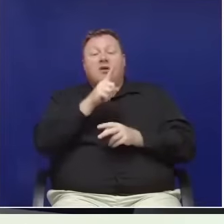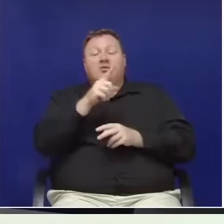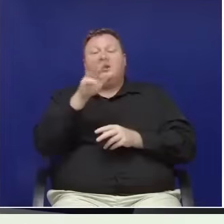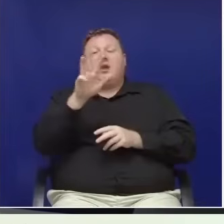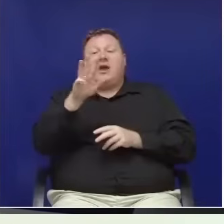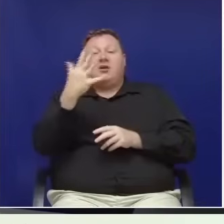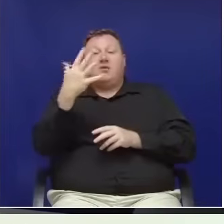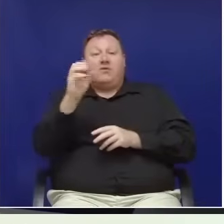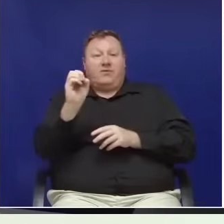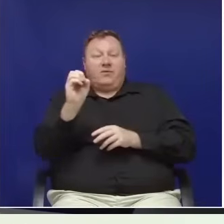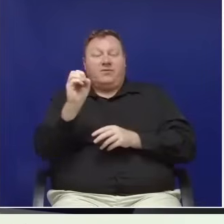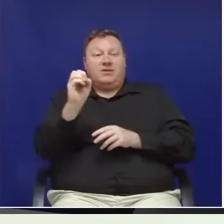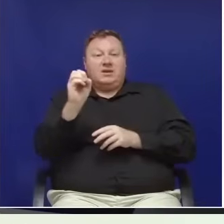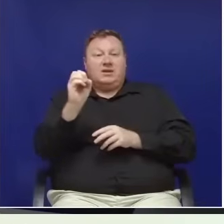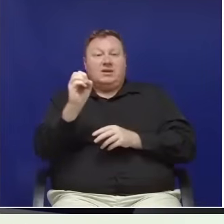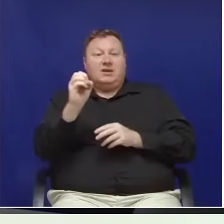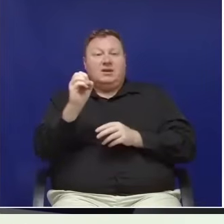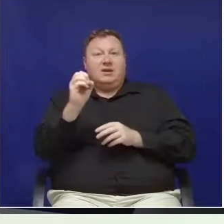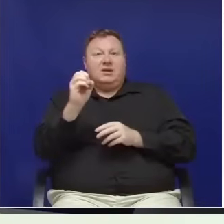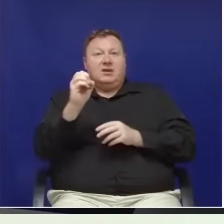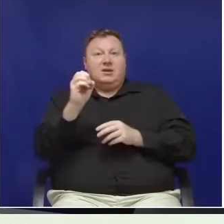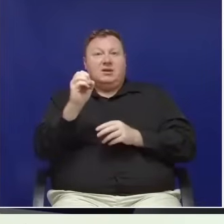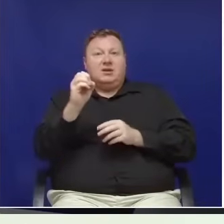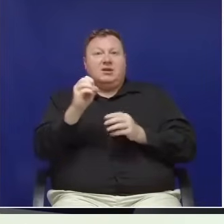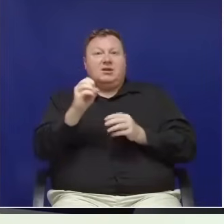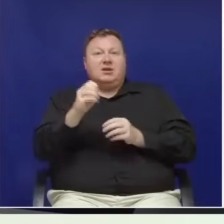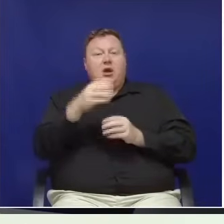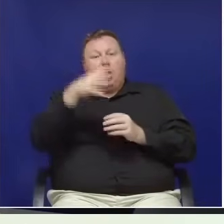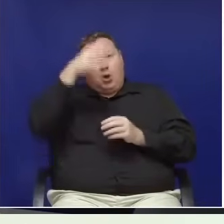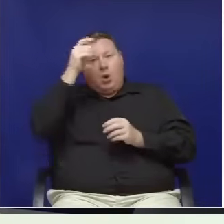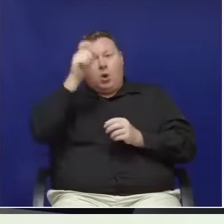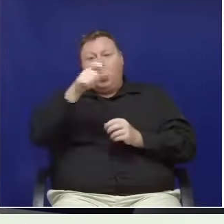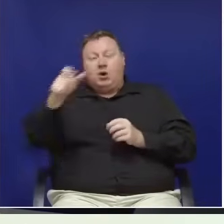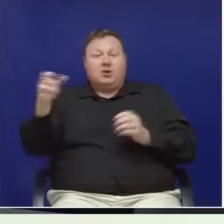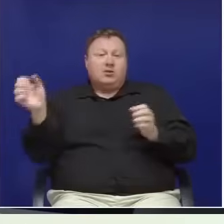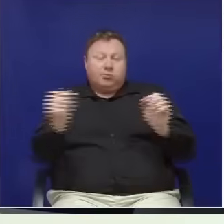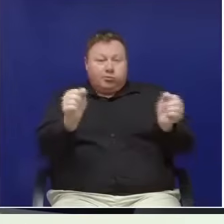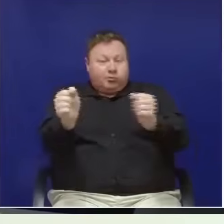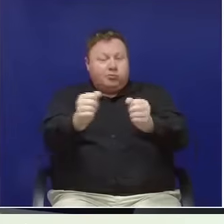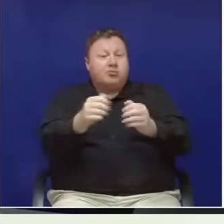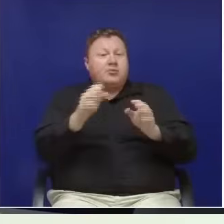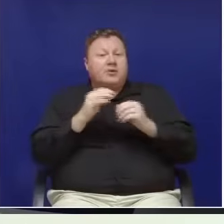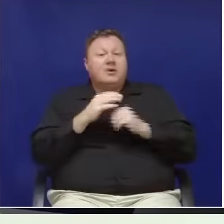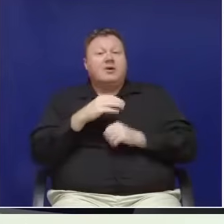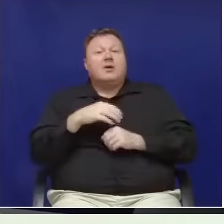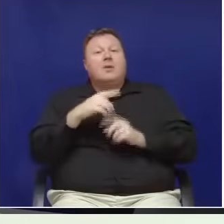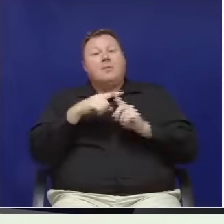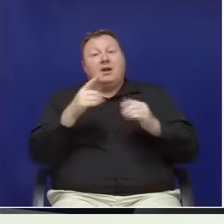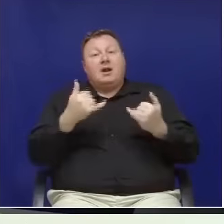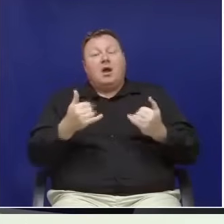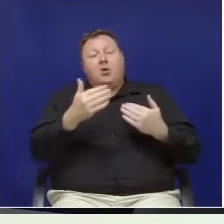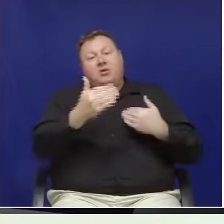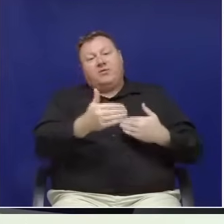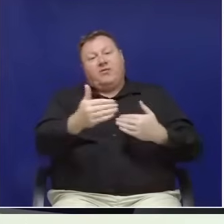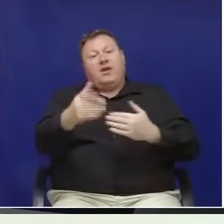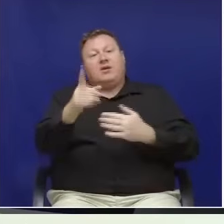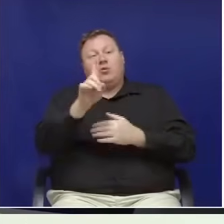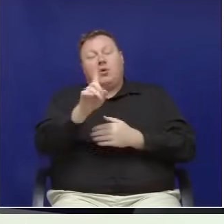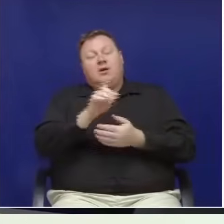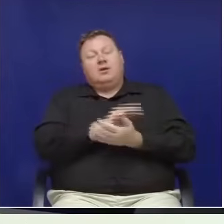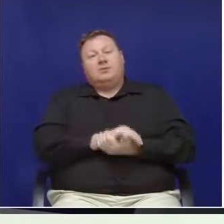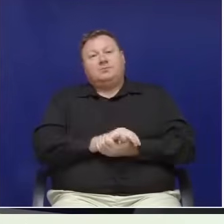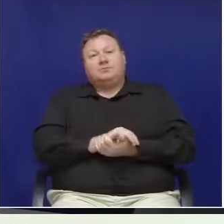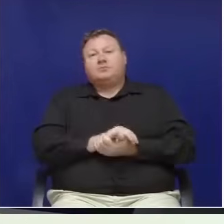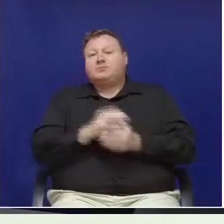12,950 of the learners. But it's a phase one, as I said. And of course, part